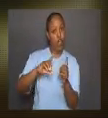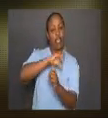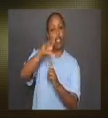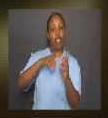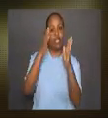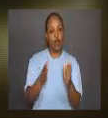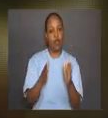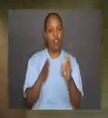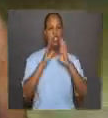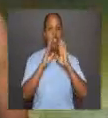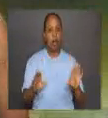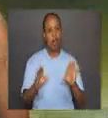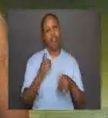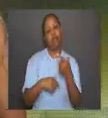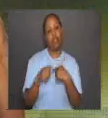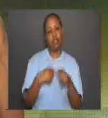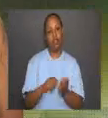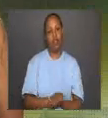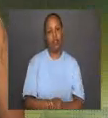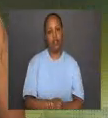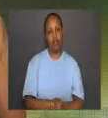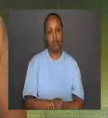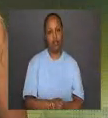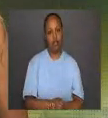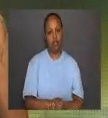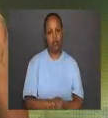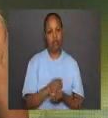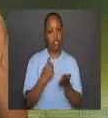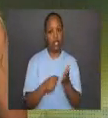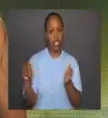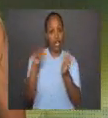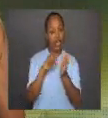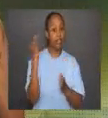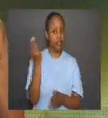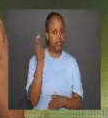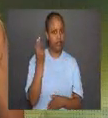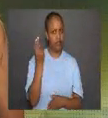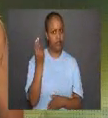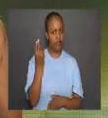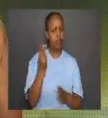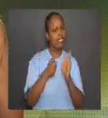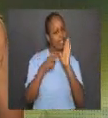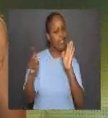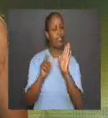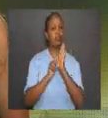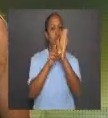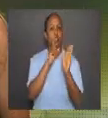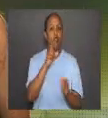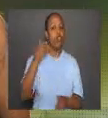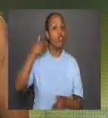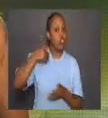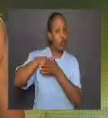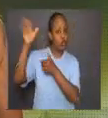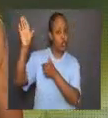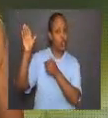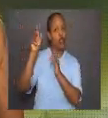and security. The use of the Nile is a clear example of how foreign